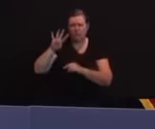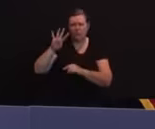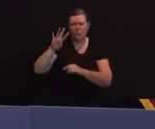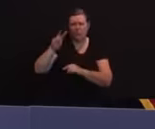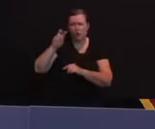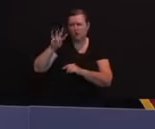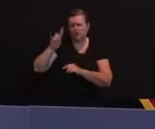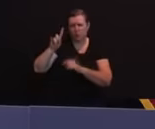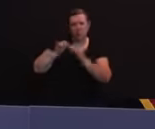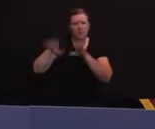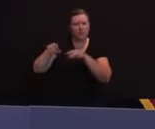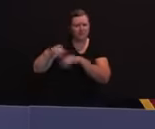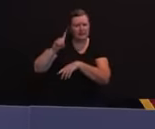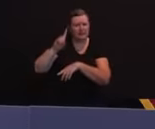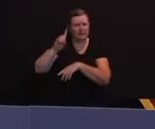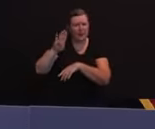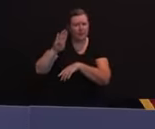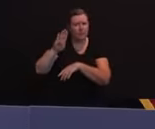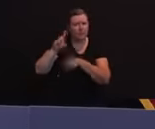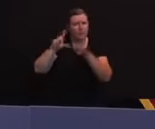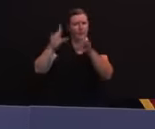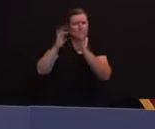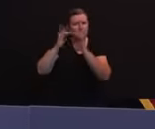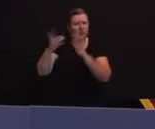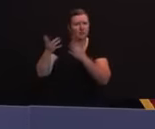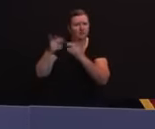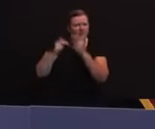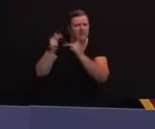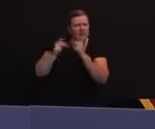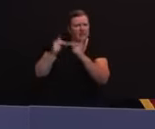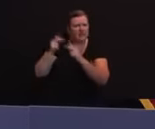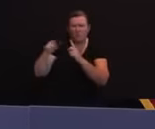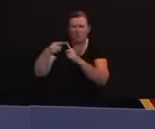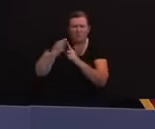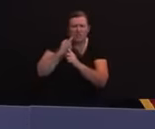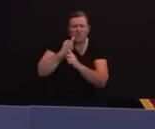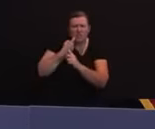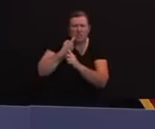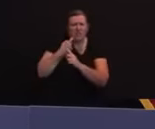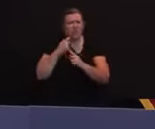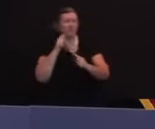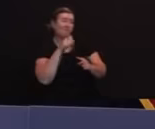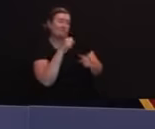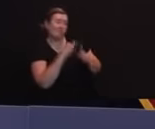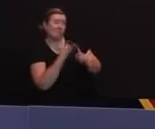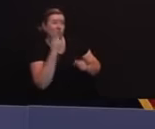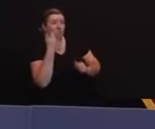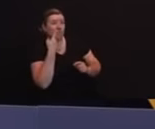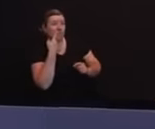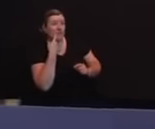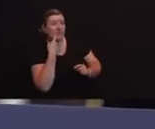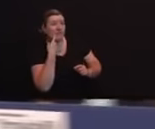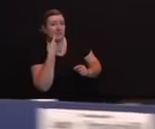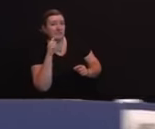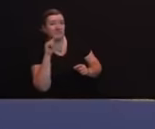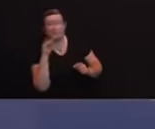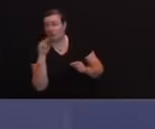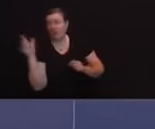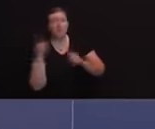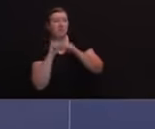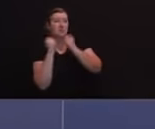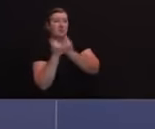recent these are? Yeah, most of them are recent. I think Tina's team looks at this every day. Yeah, you